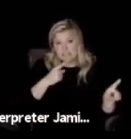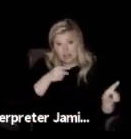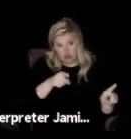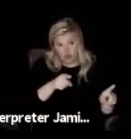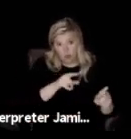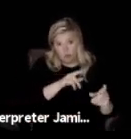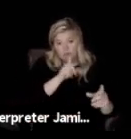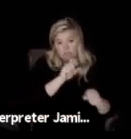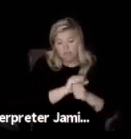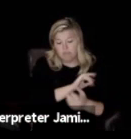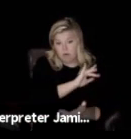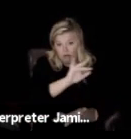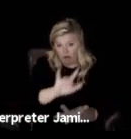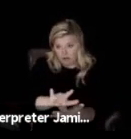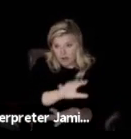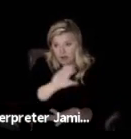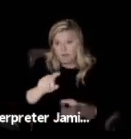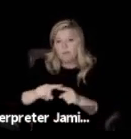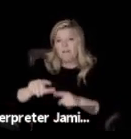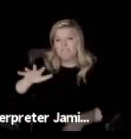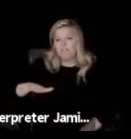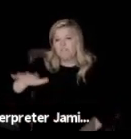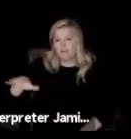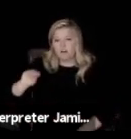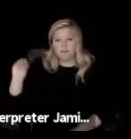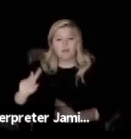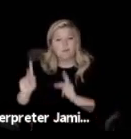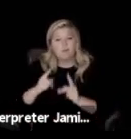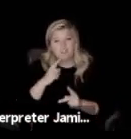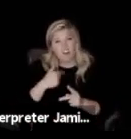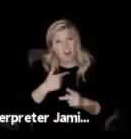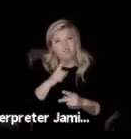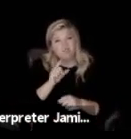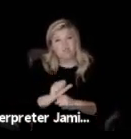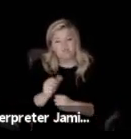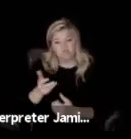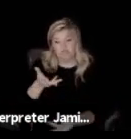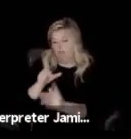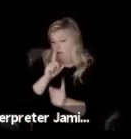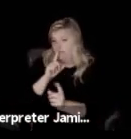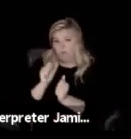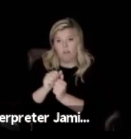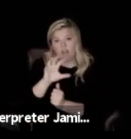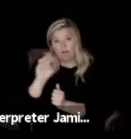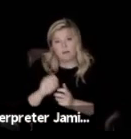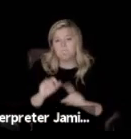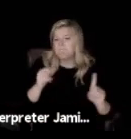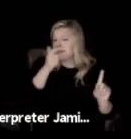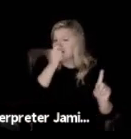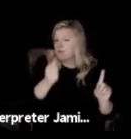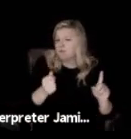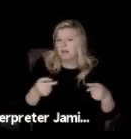but 55% said you have had conversation with them. So this is interesting.